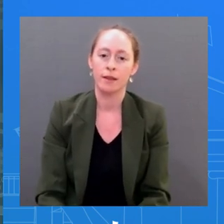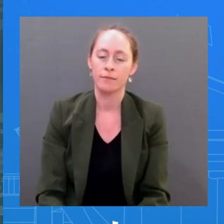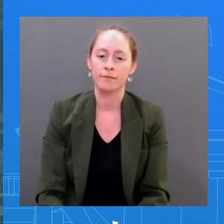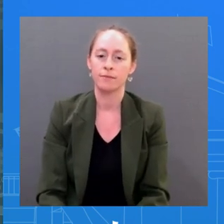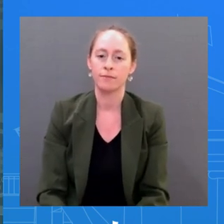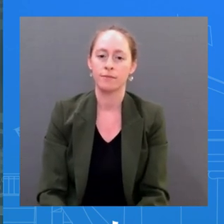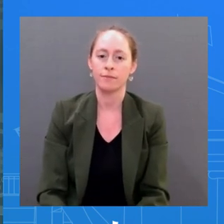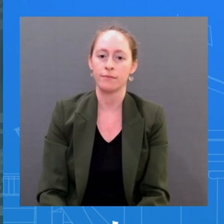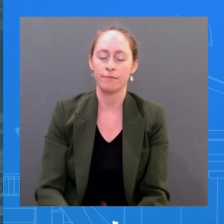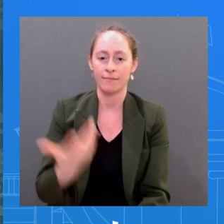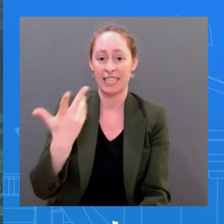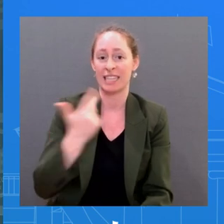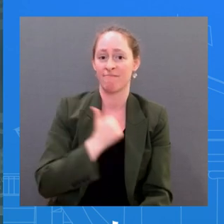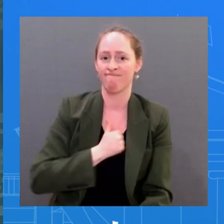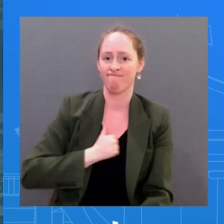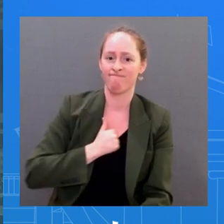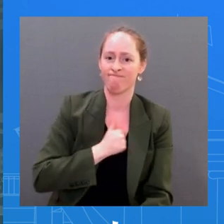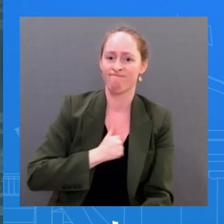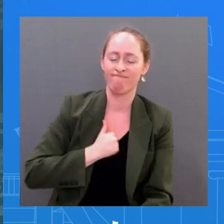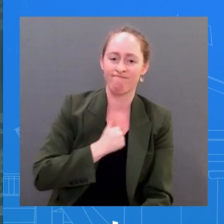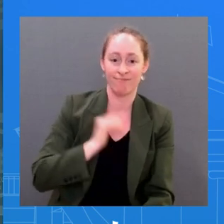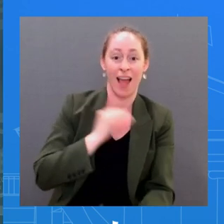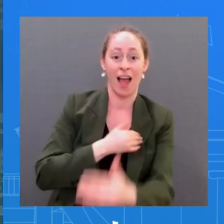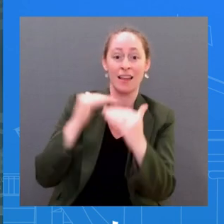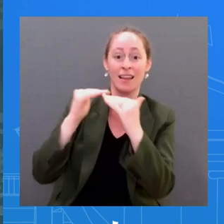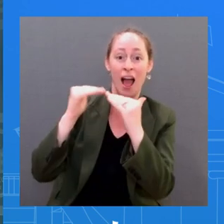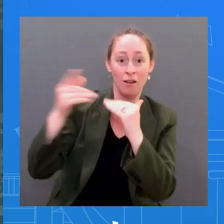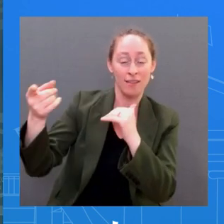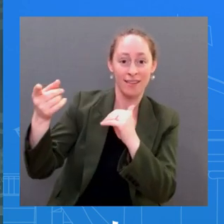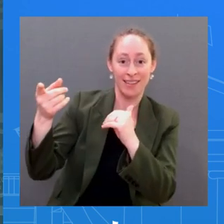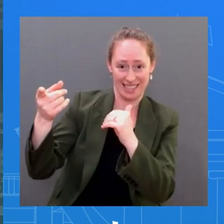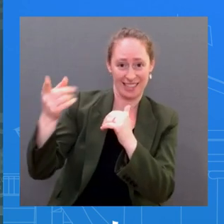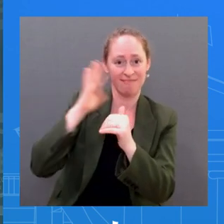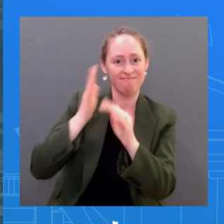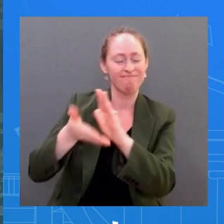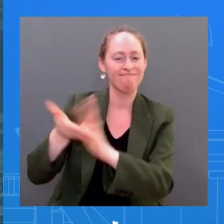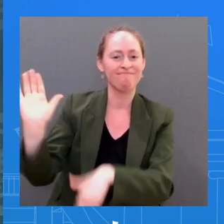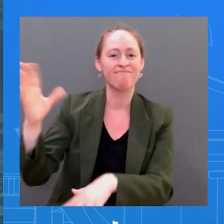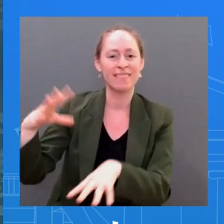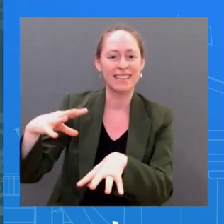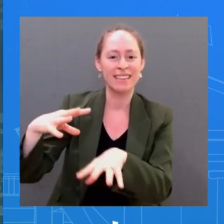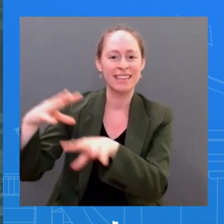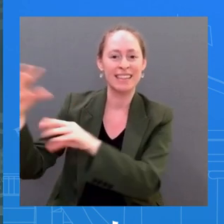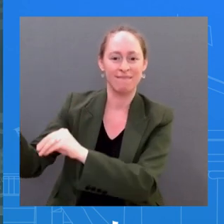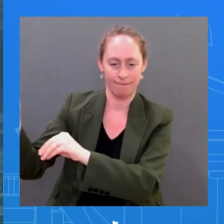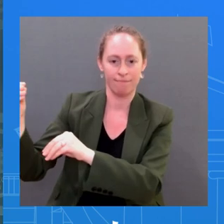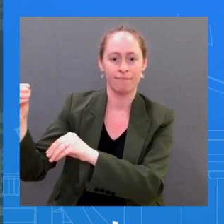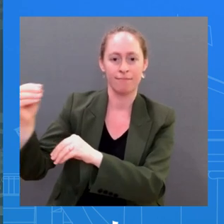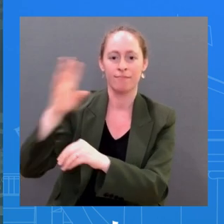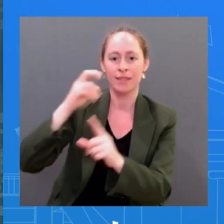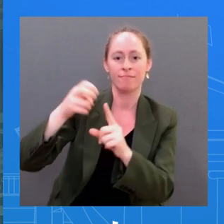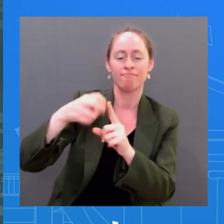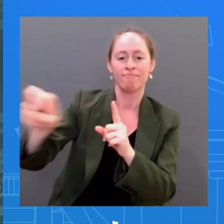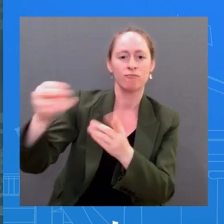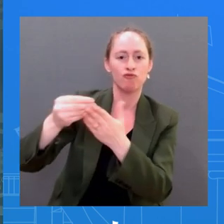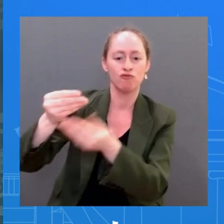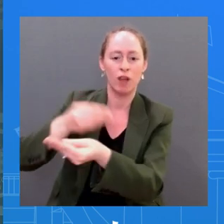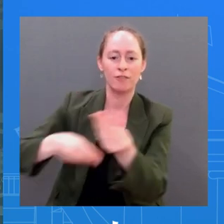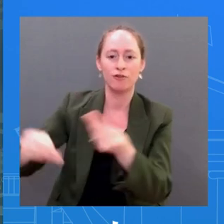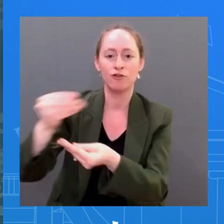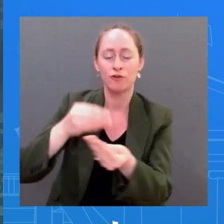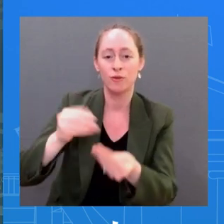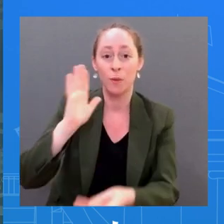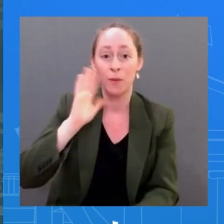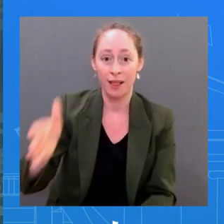where he will serve as Deputy Assistant Secretary for Public Affairs. Gwynn has served as the White House Director of